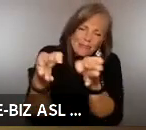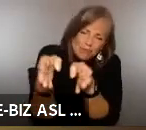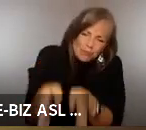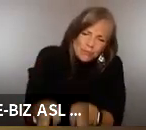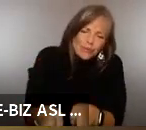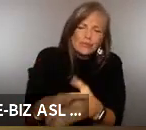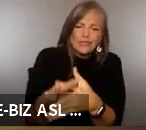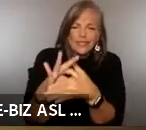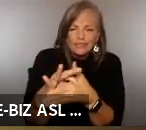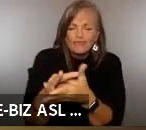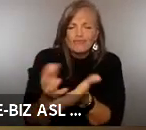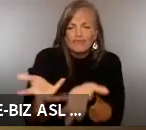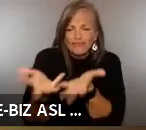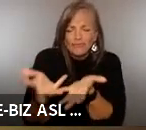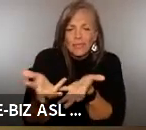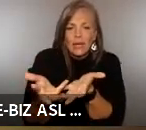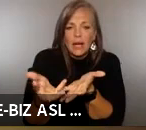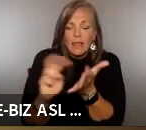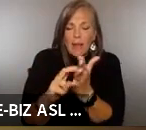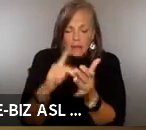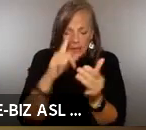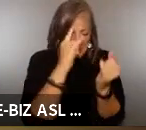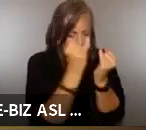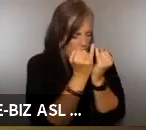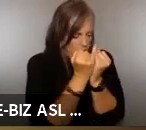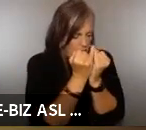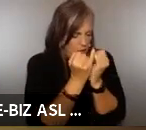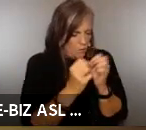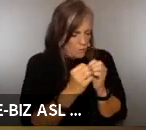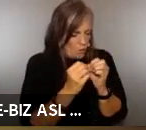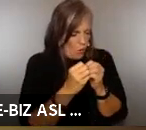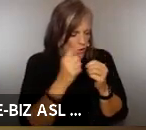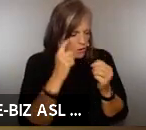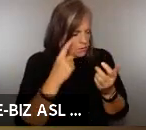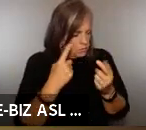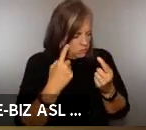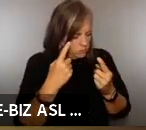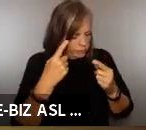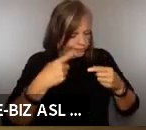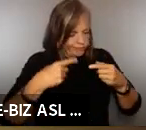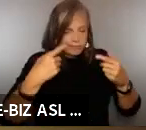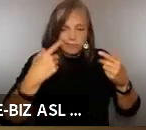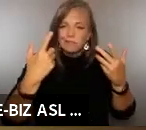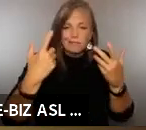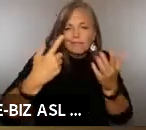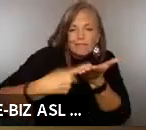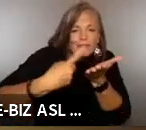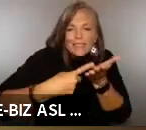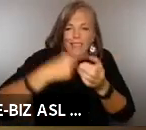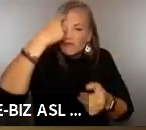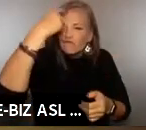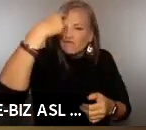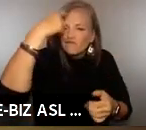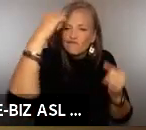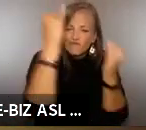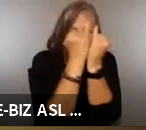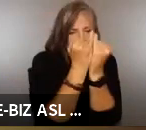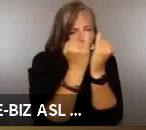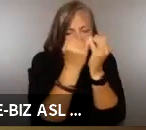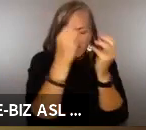more conversations with myself, which is, part of my writing process anyway. Because there's this need for